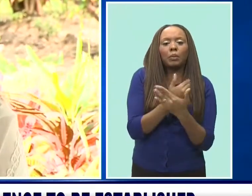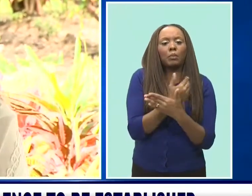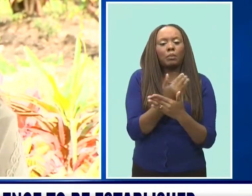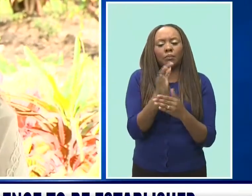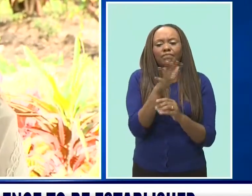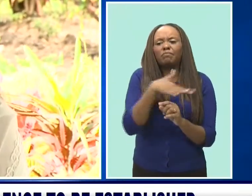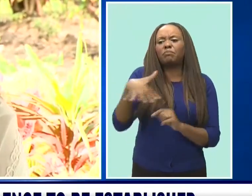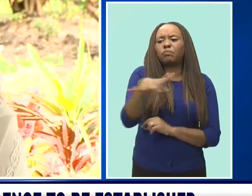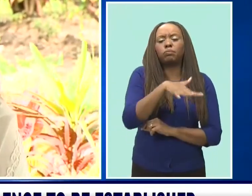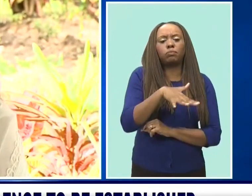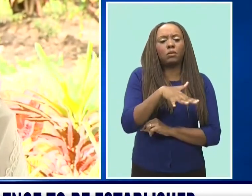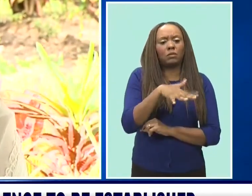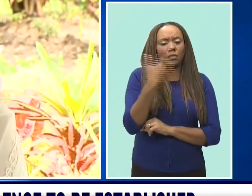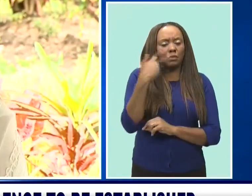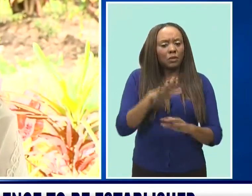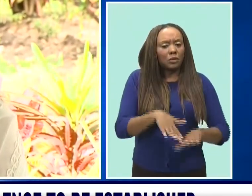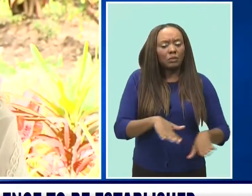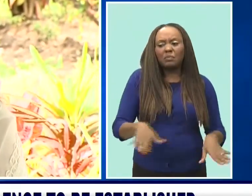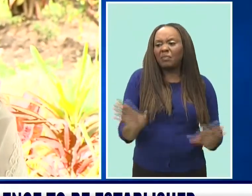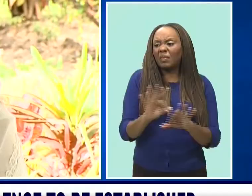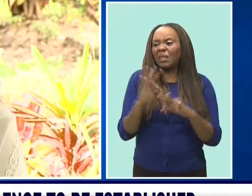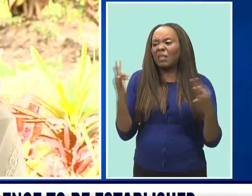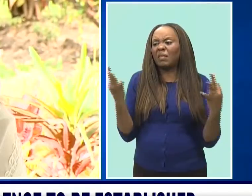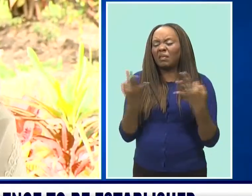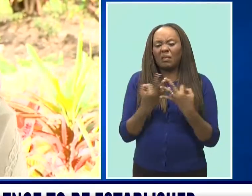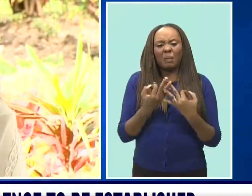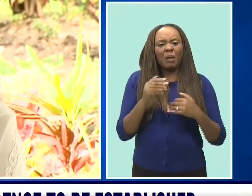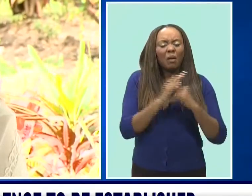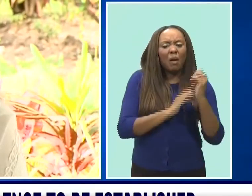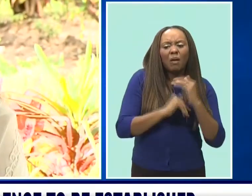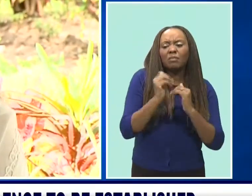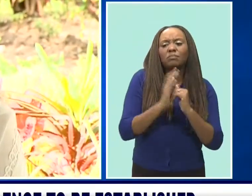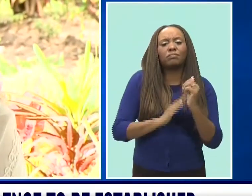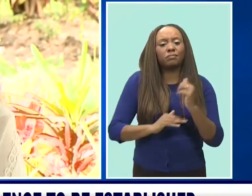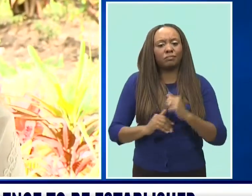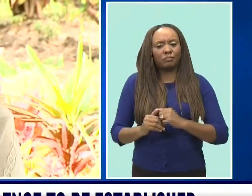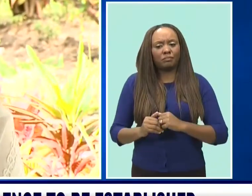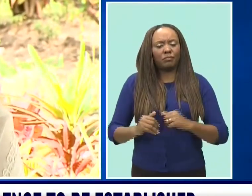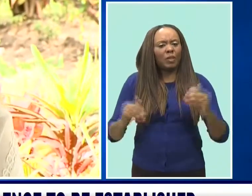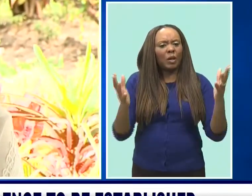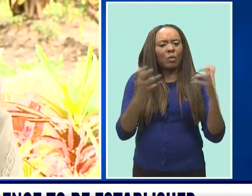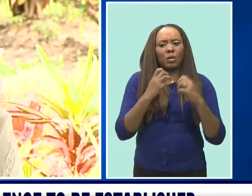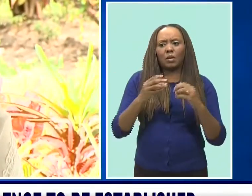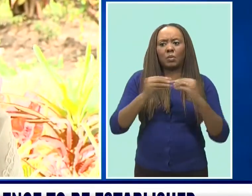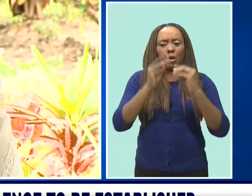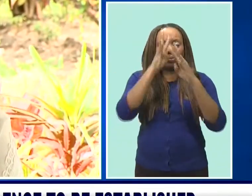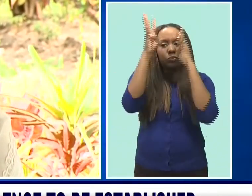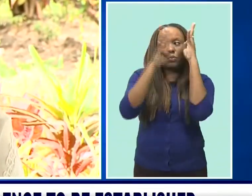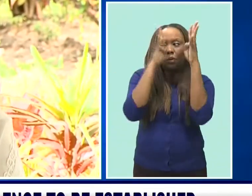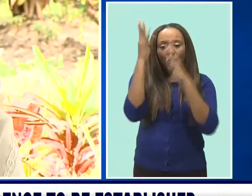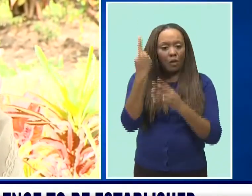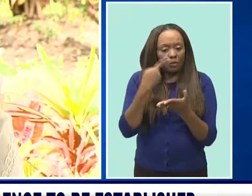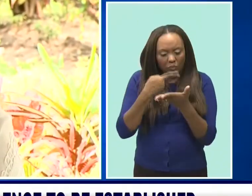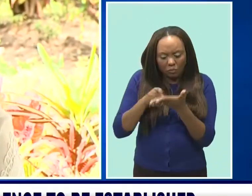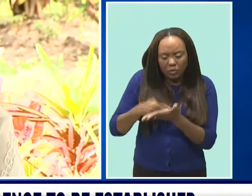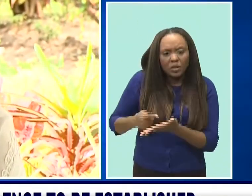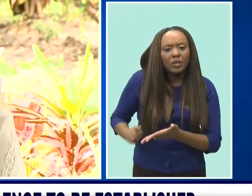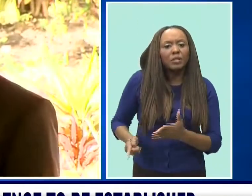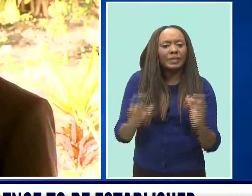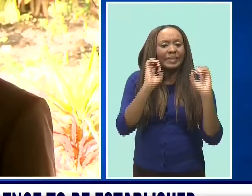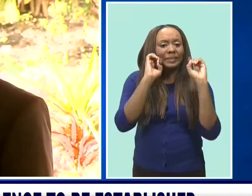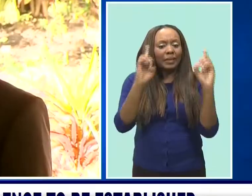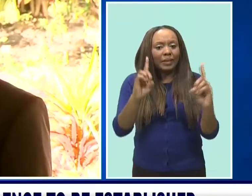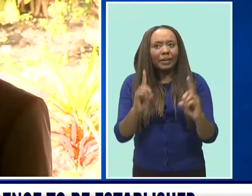family, while aspiring to establish a center of innovation for pediatric research, education, and